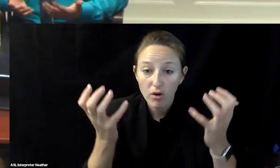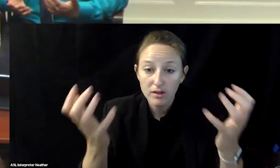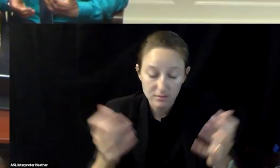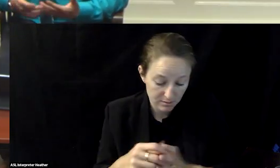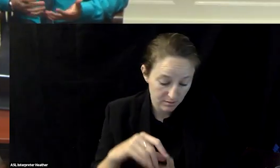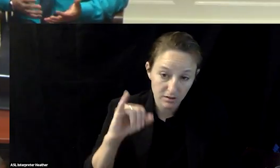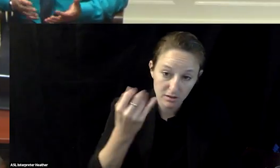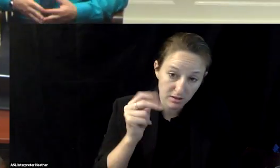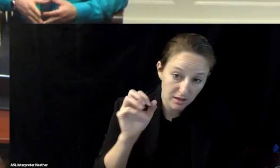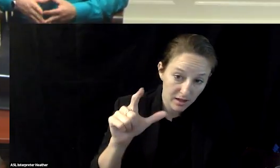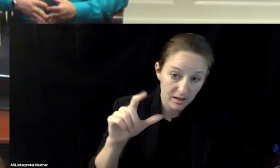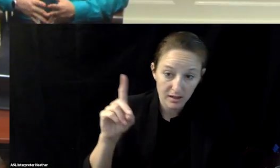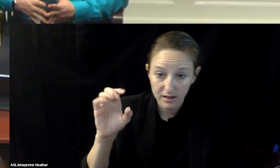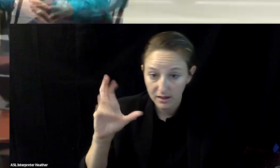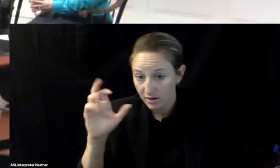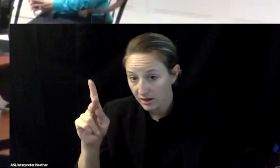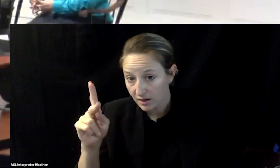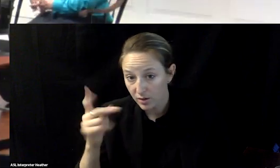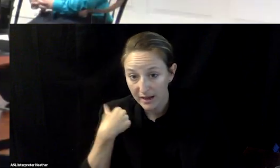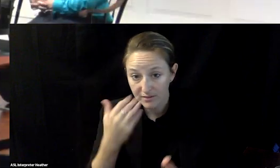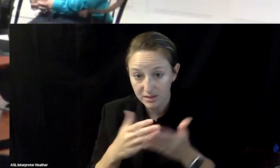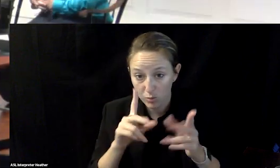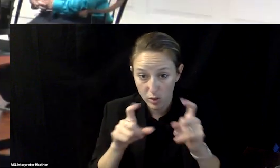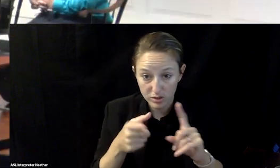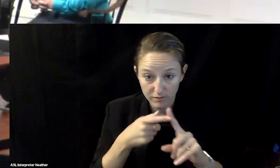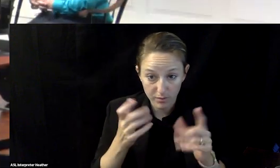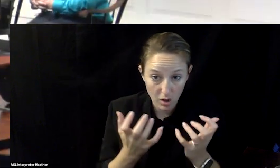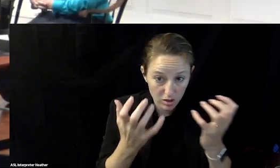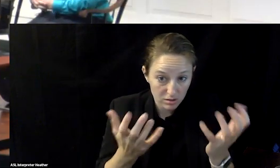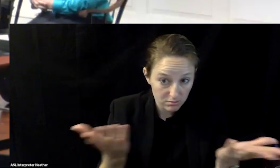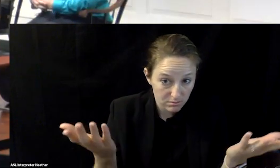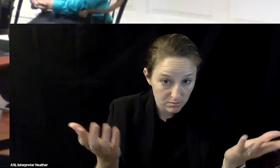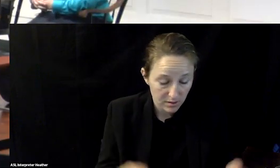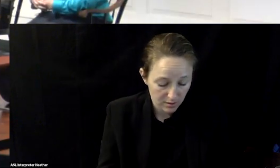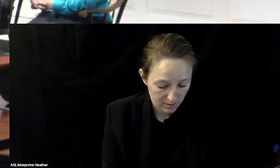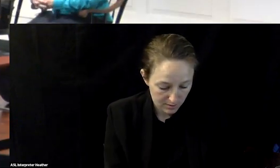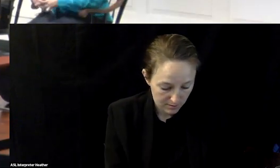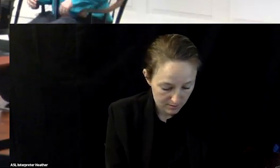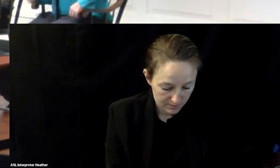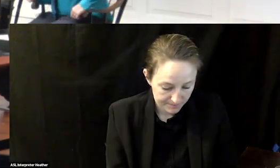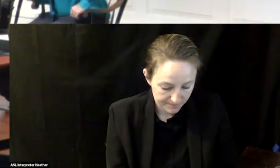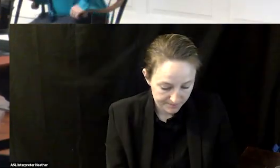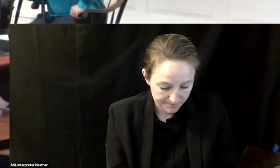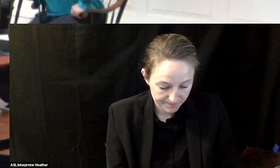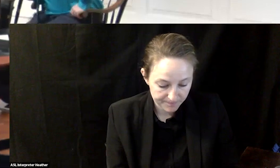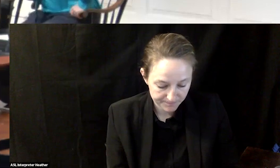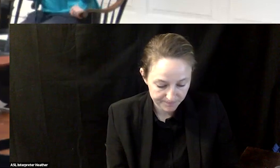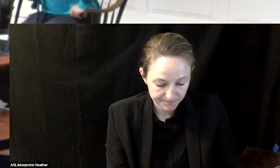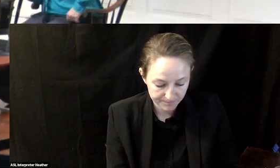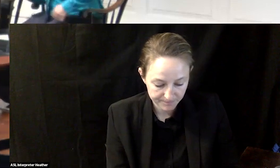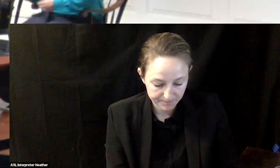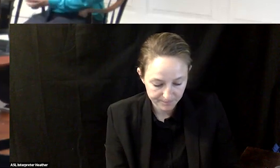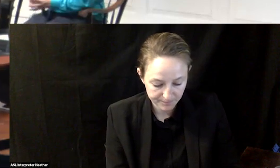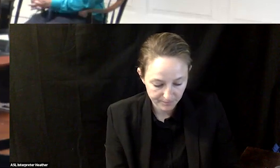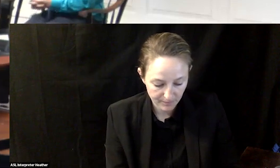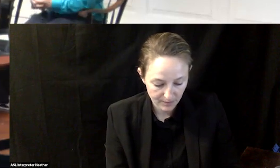Janelle and Derek, I think you've got some questions for us queued up from the group. Are there any questions? And maybe while we're